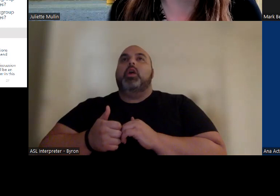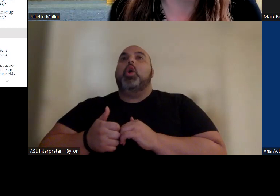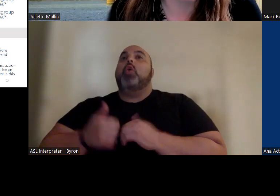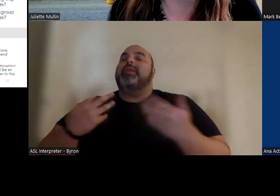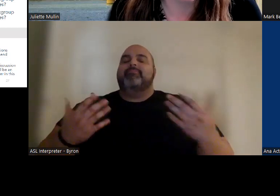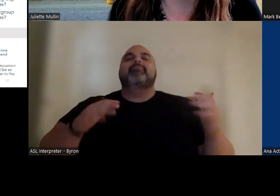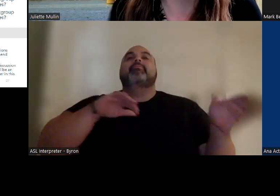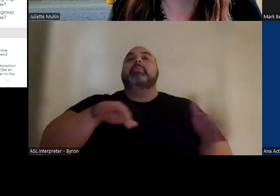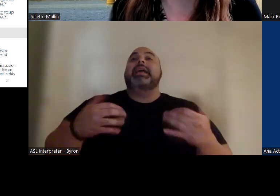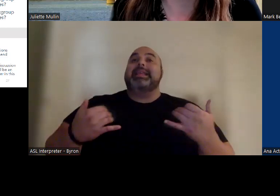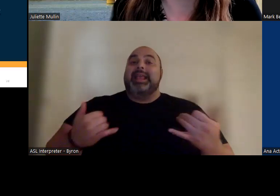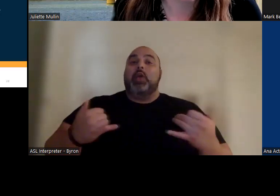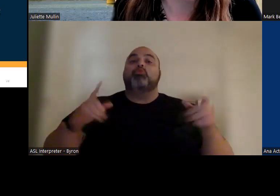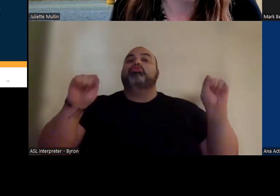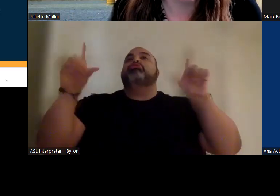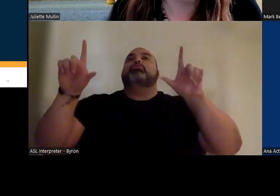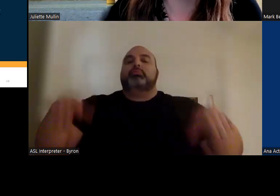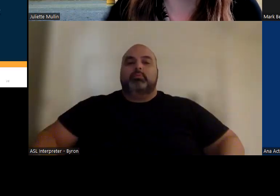now, if we could go to the next slide.